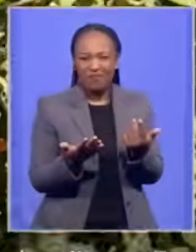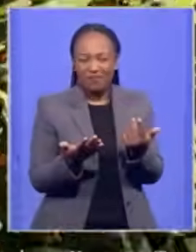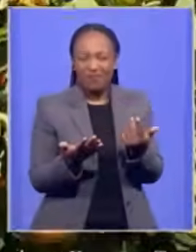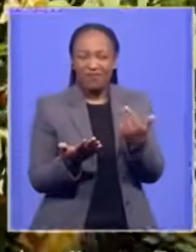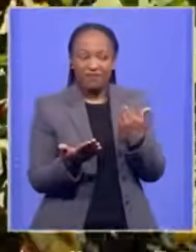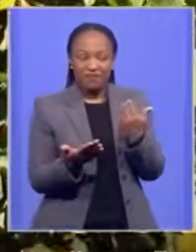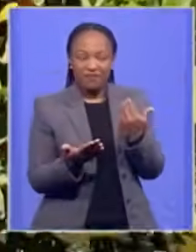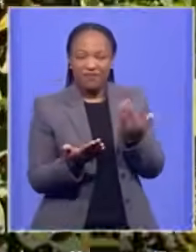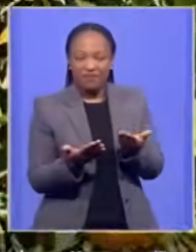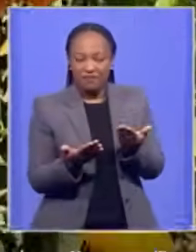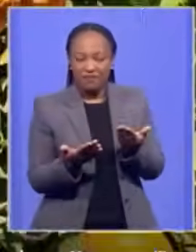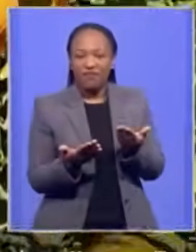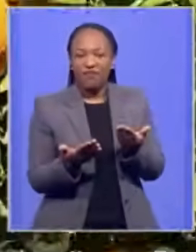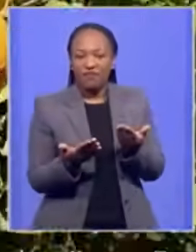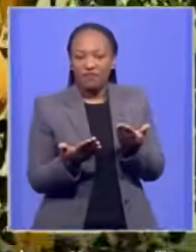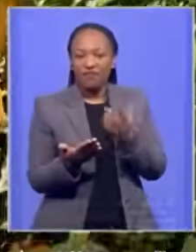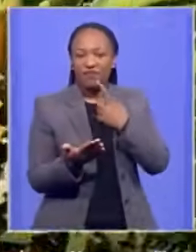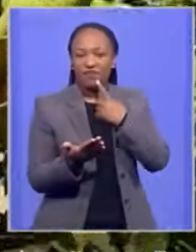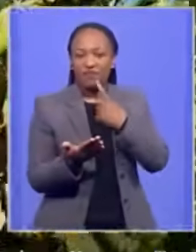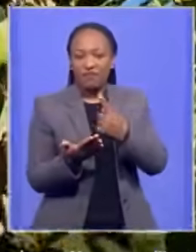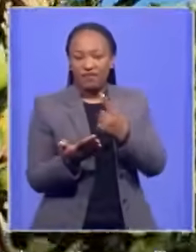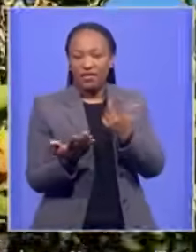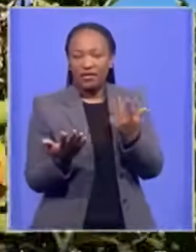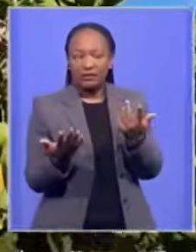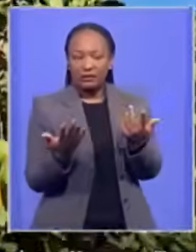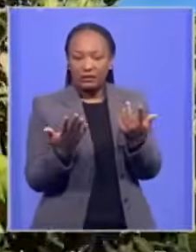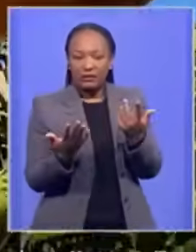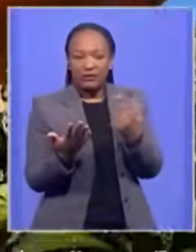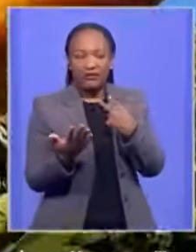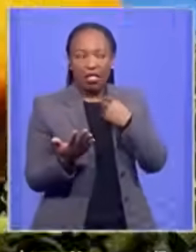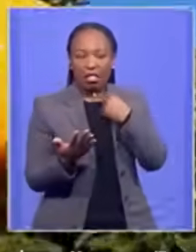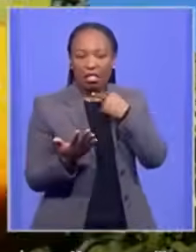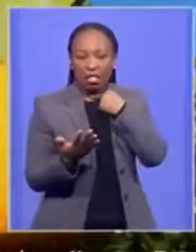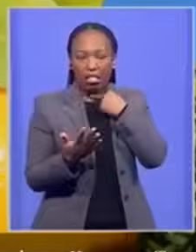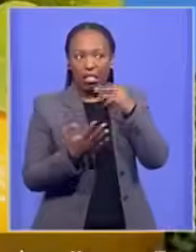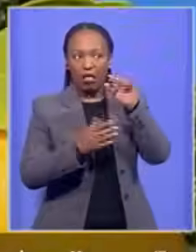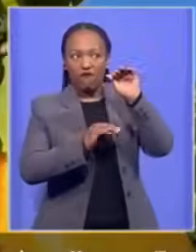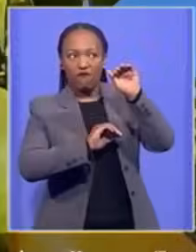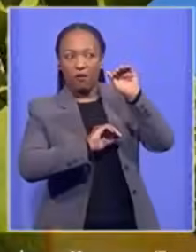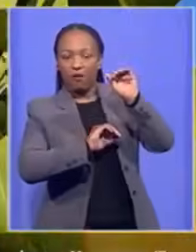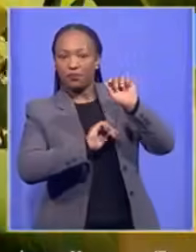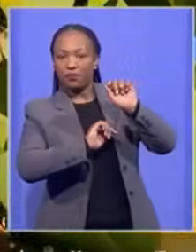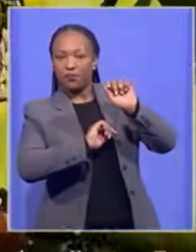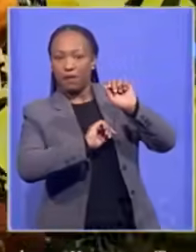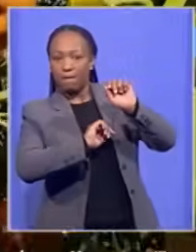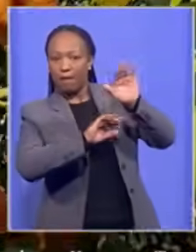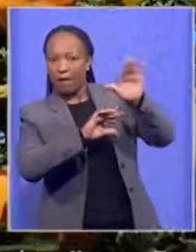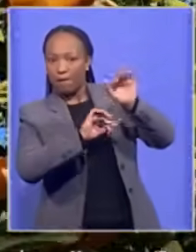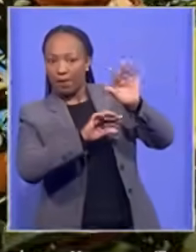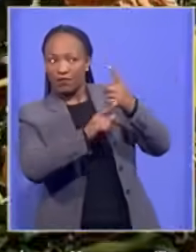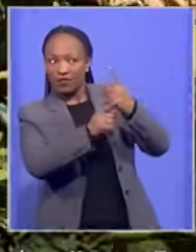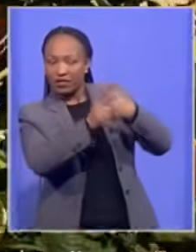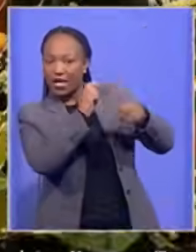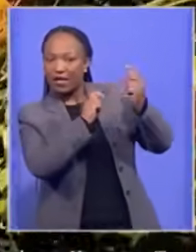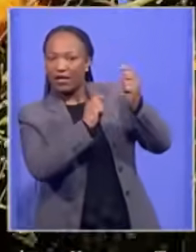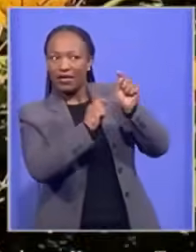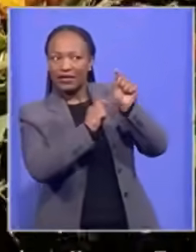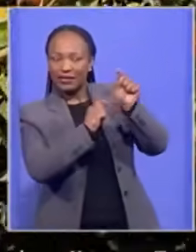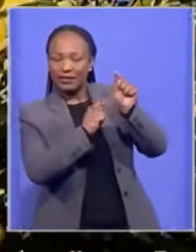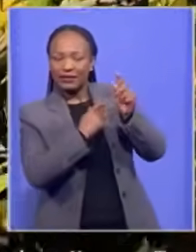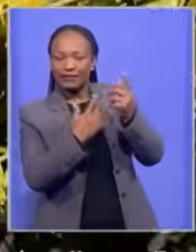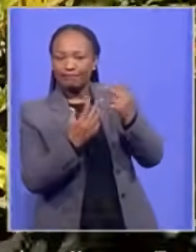ba re boletse tsona gore ba belaela gore ge ba ka se palela ko go romela dikenyong tša bona ba ya go ba le mathata go ya le mathata a go kgona go